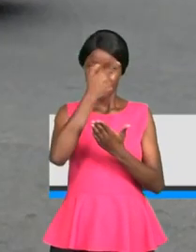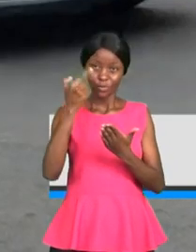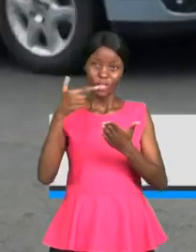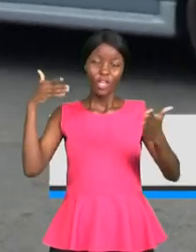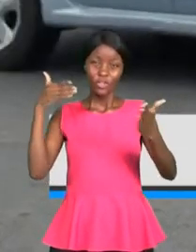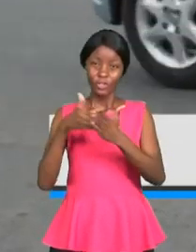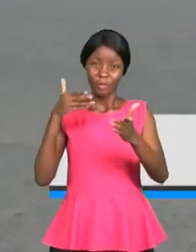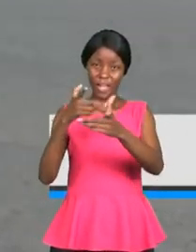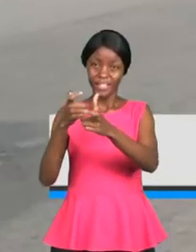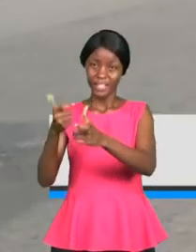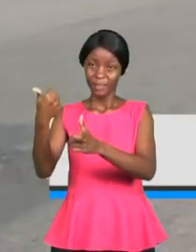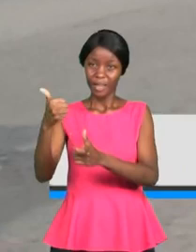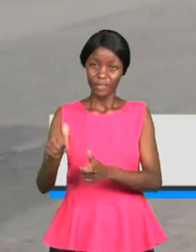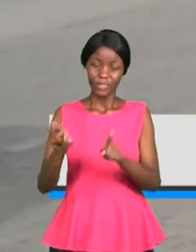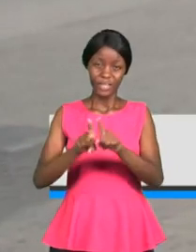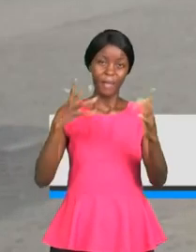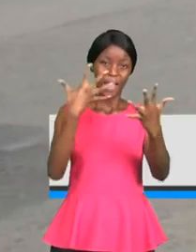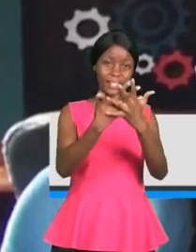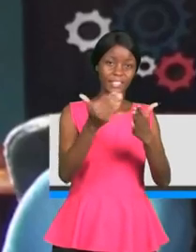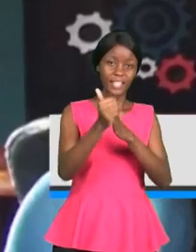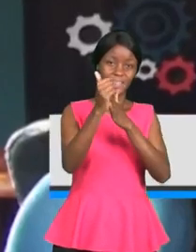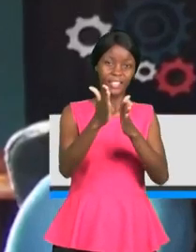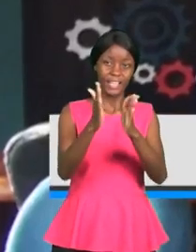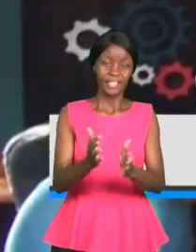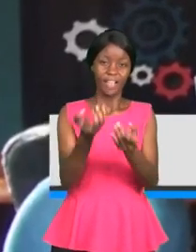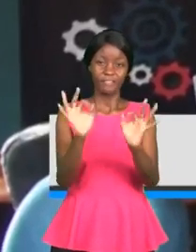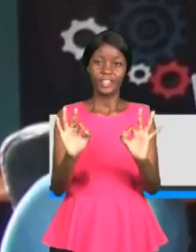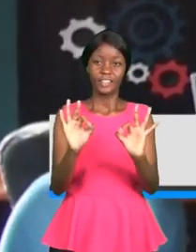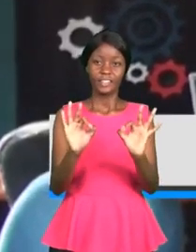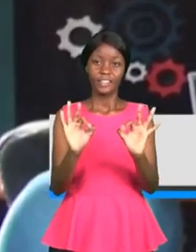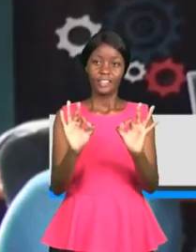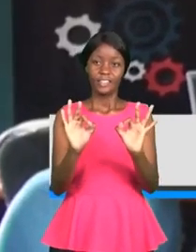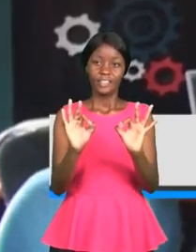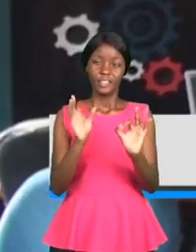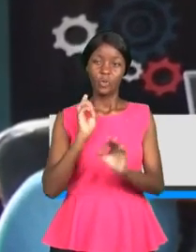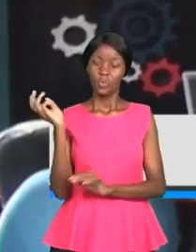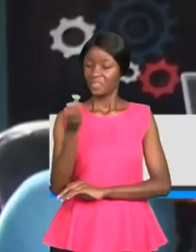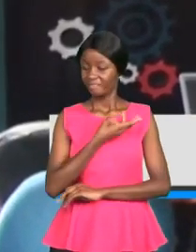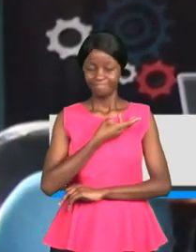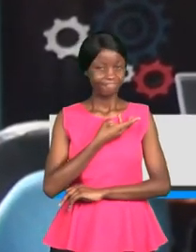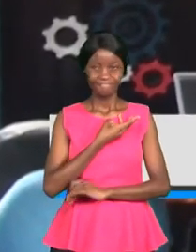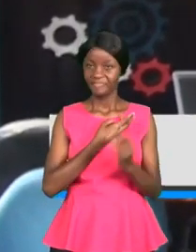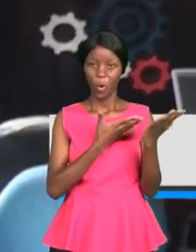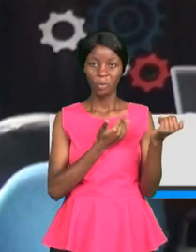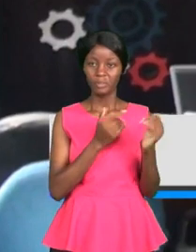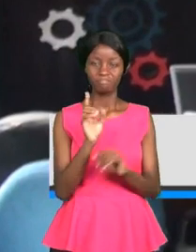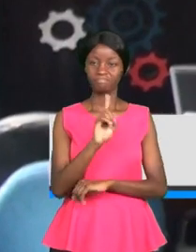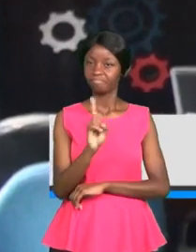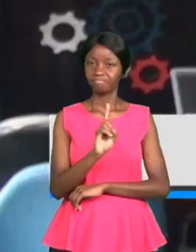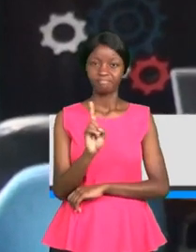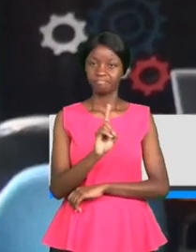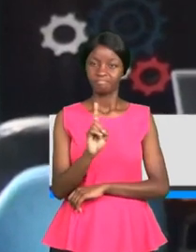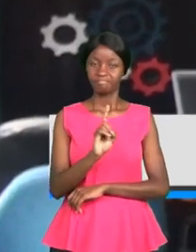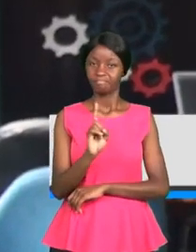and until their jail leaders are released. Honestly, we are not hoping that much will come out from the